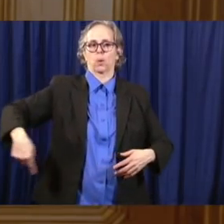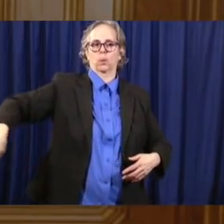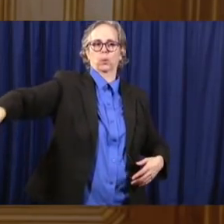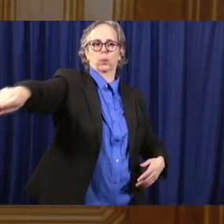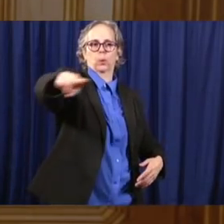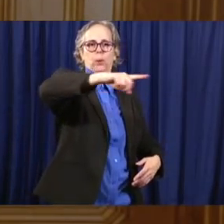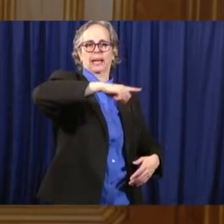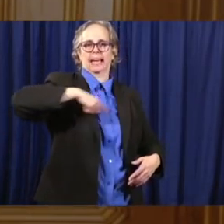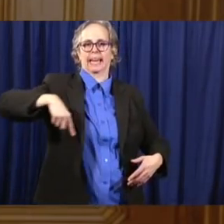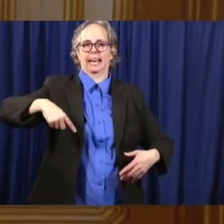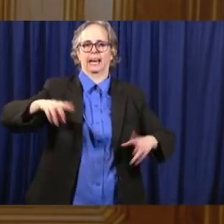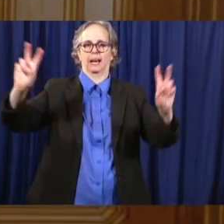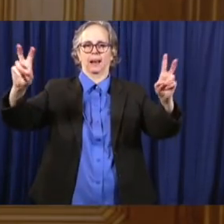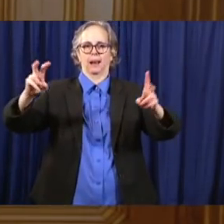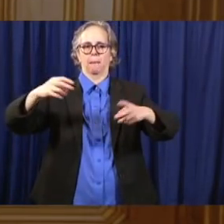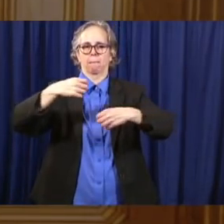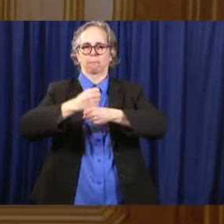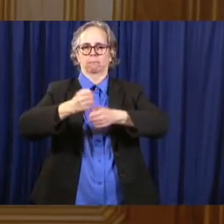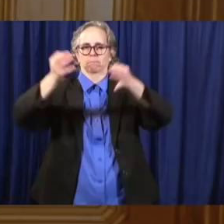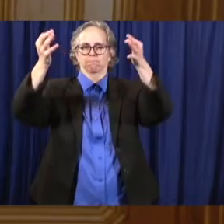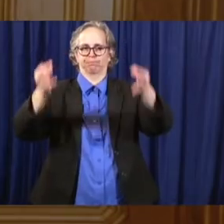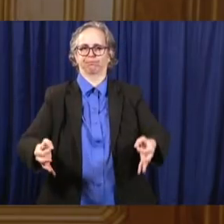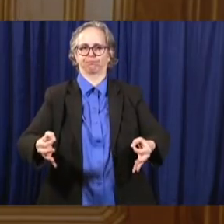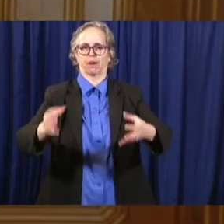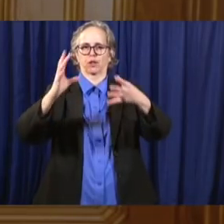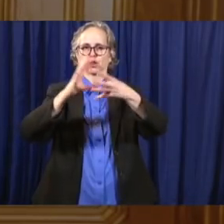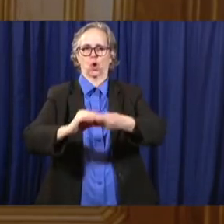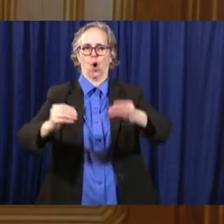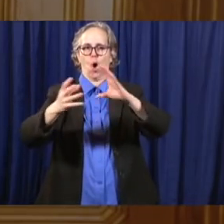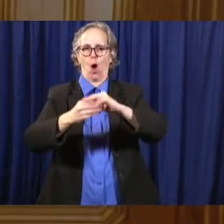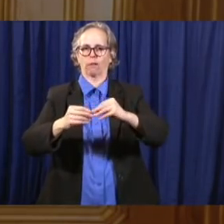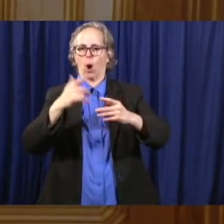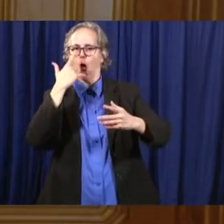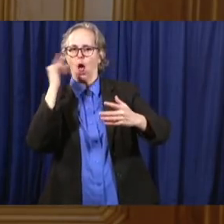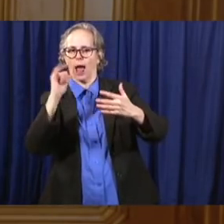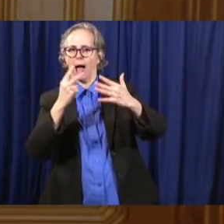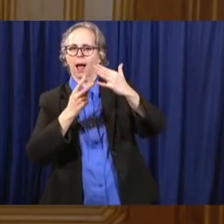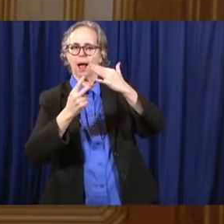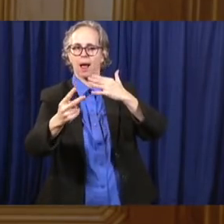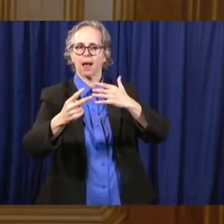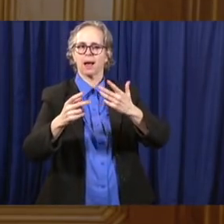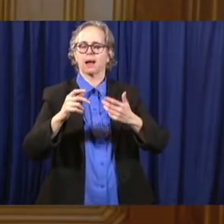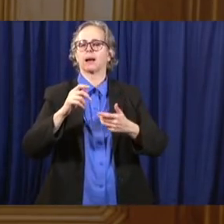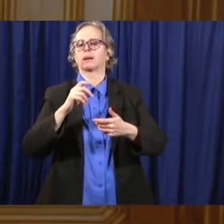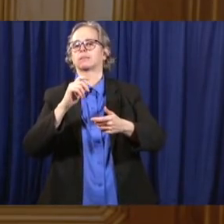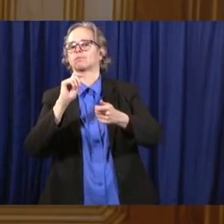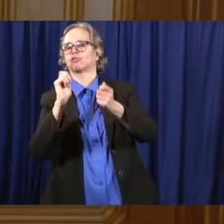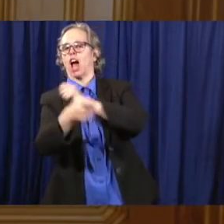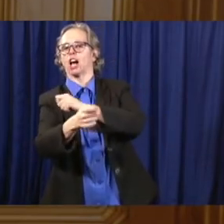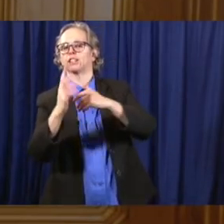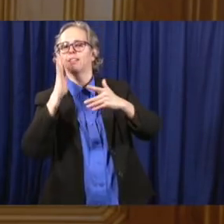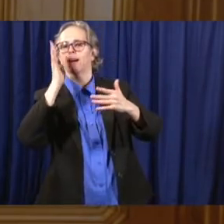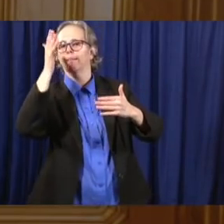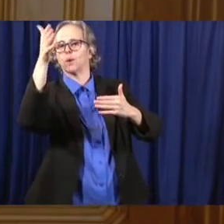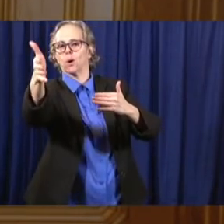day, but putting the information out, I think it is the right thing to do.